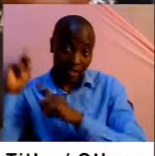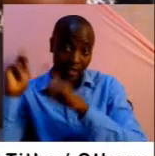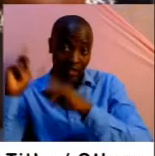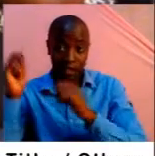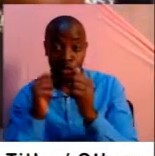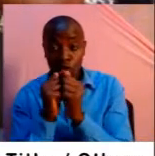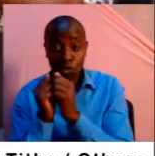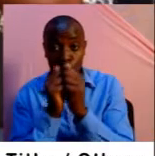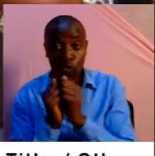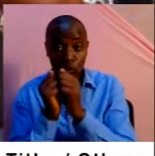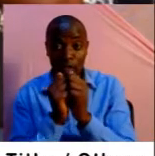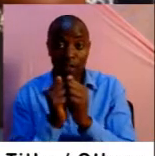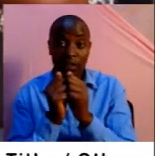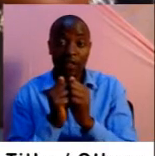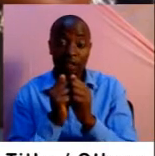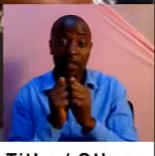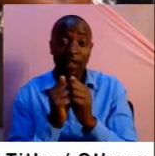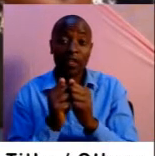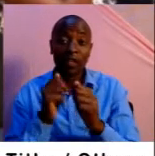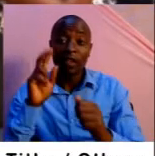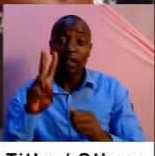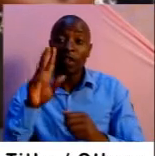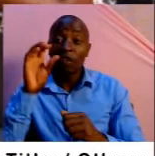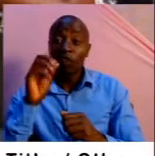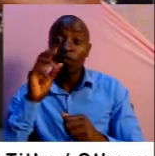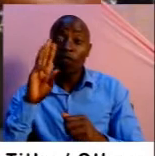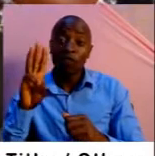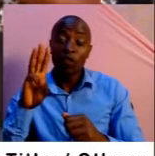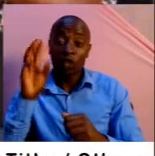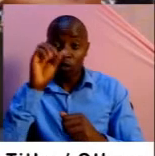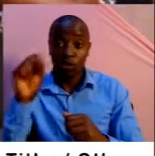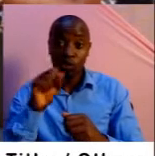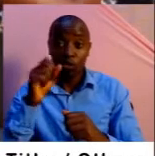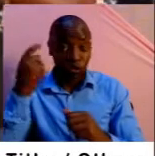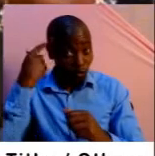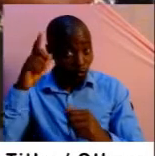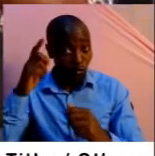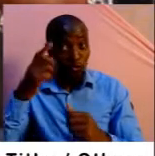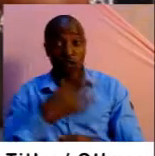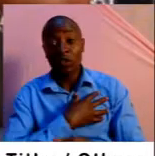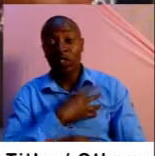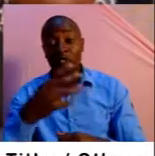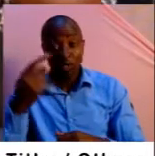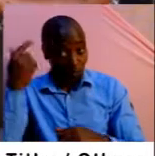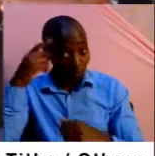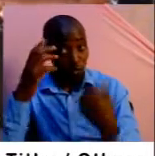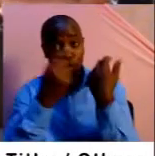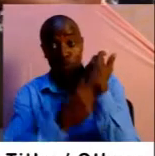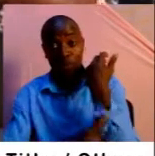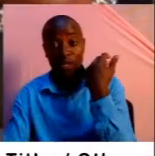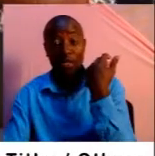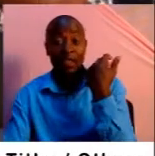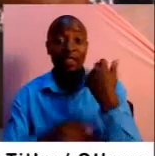and the vows we make are very, very profound. For richer, for poorer, in sickness,